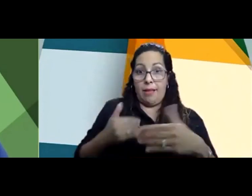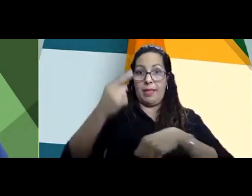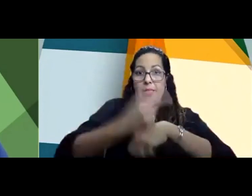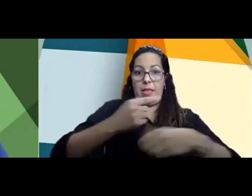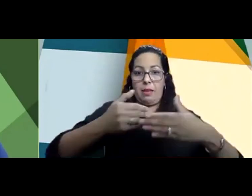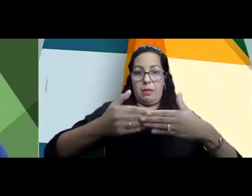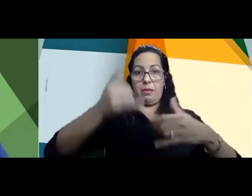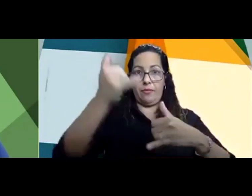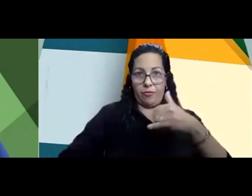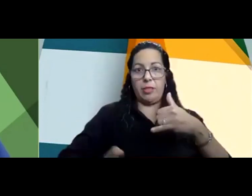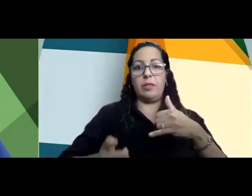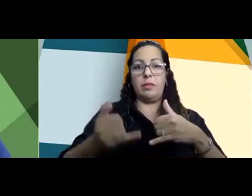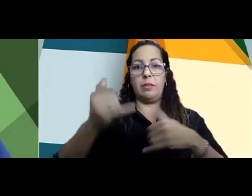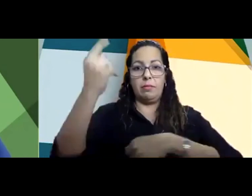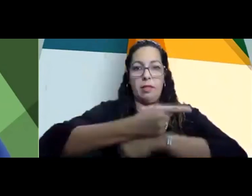time.